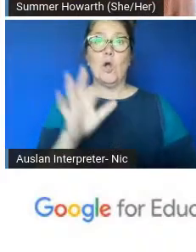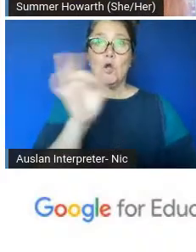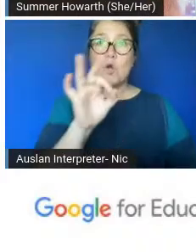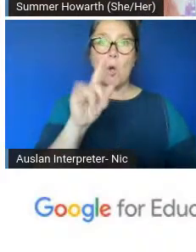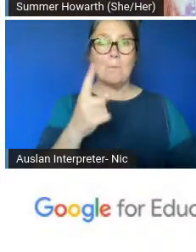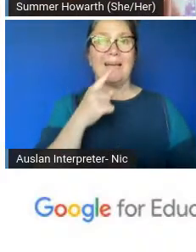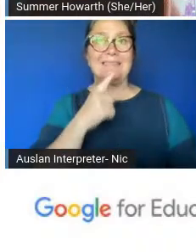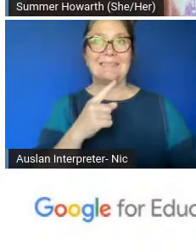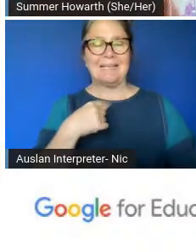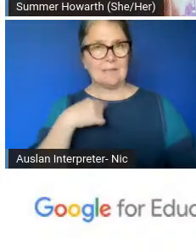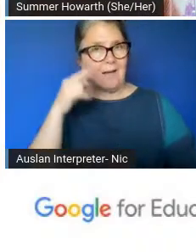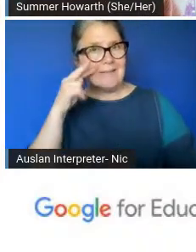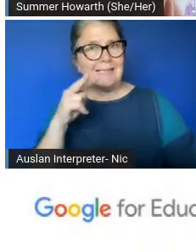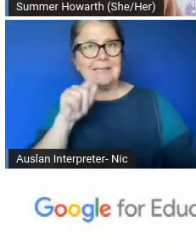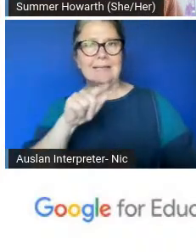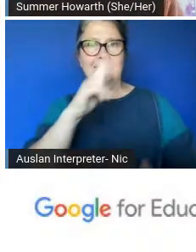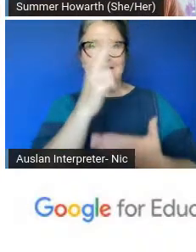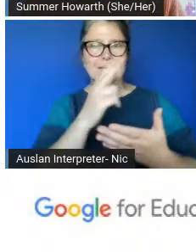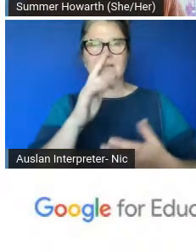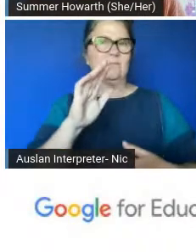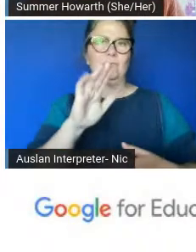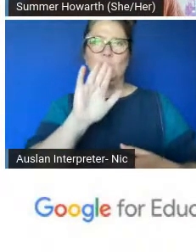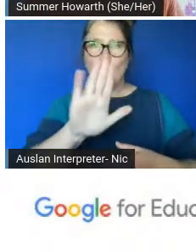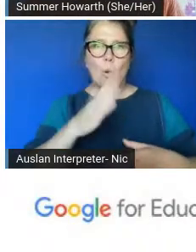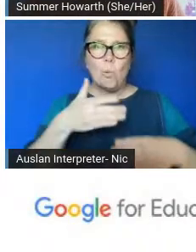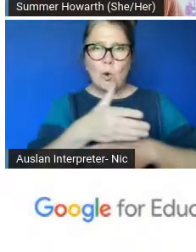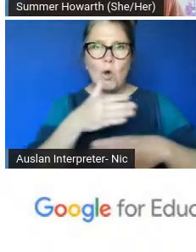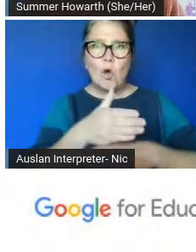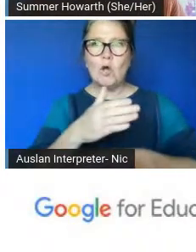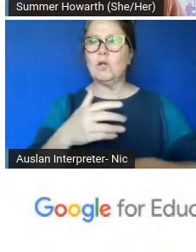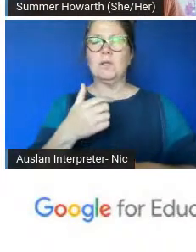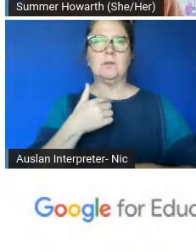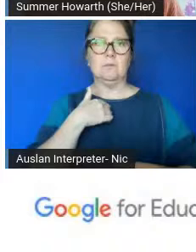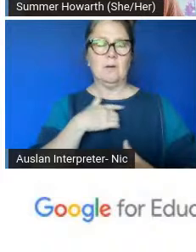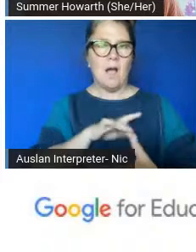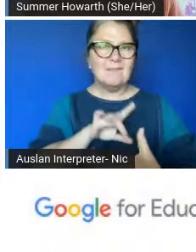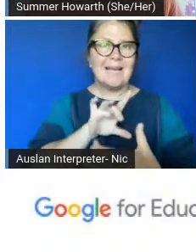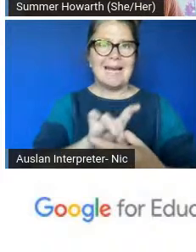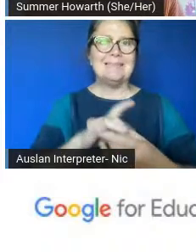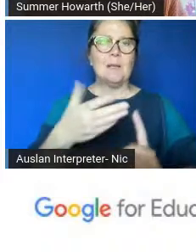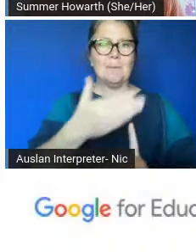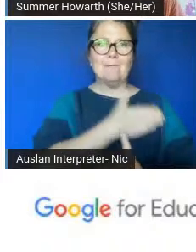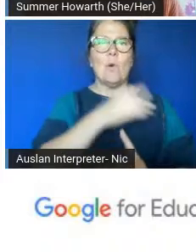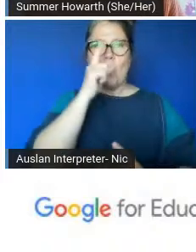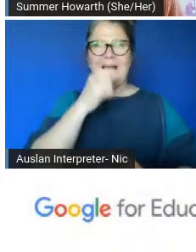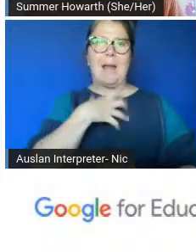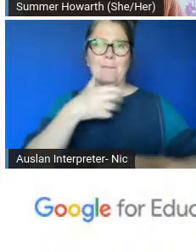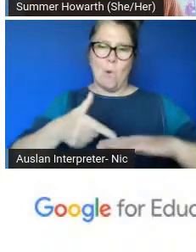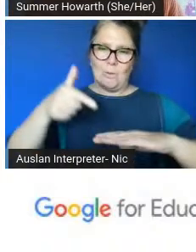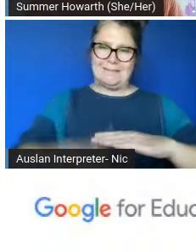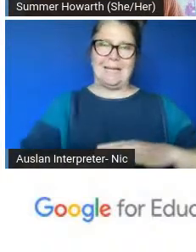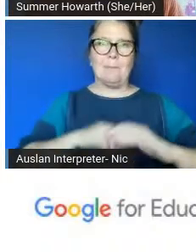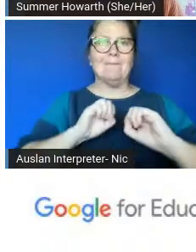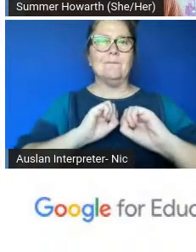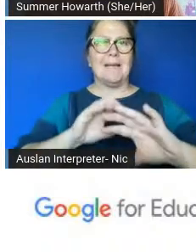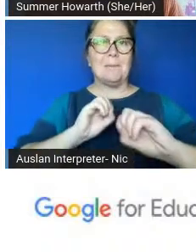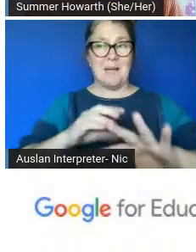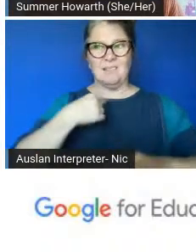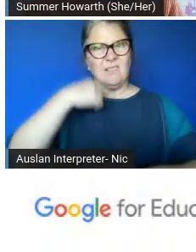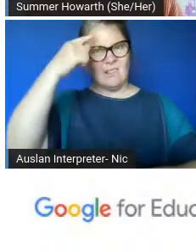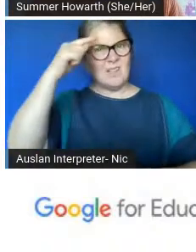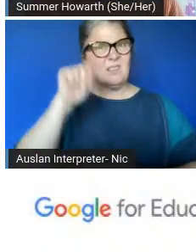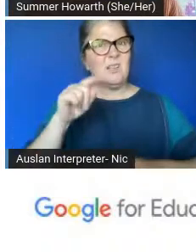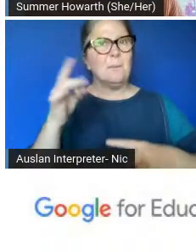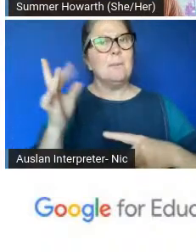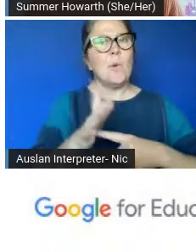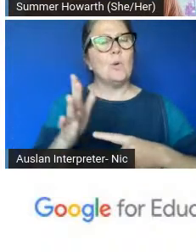see this work. I'm interacting with it before you can get into some deeper feedback. I still think that's really important.